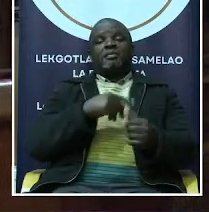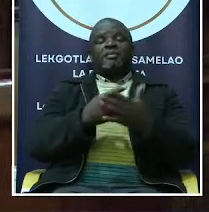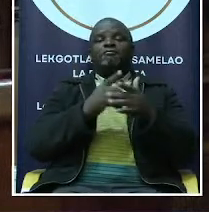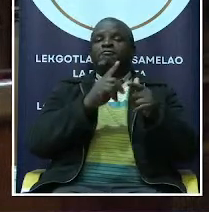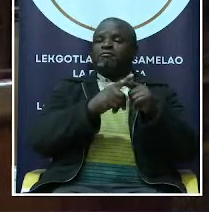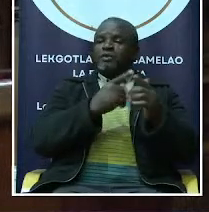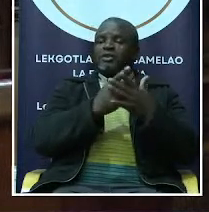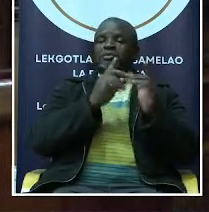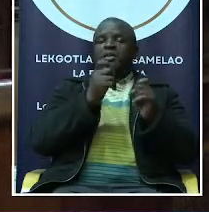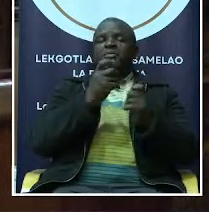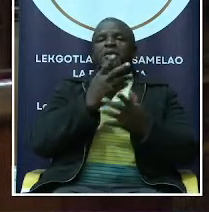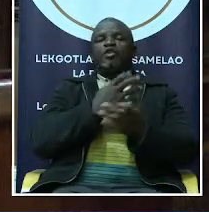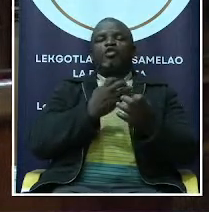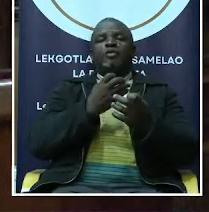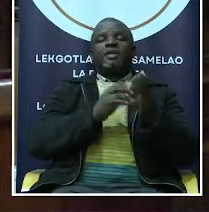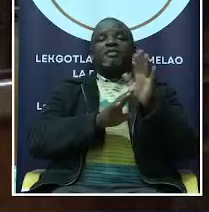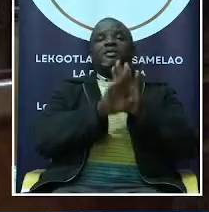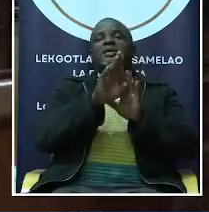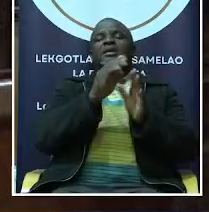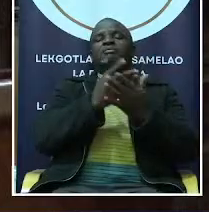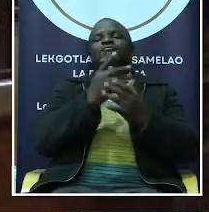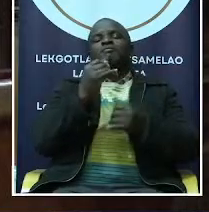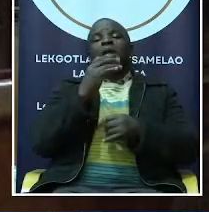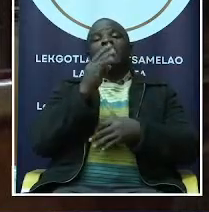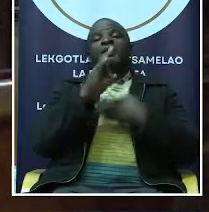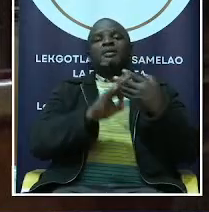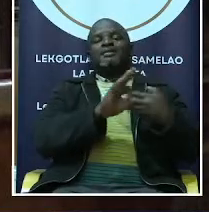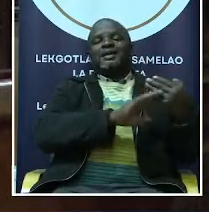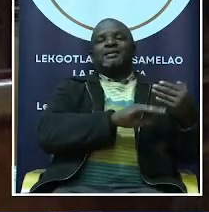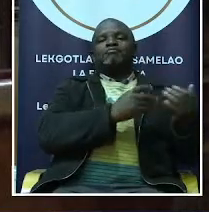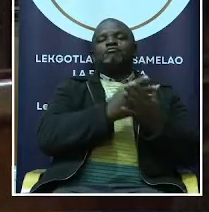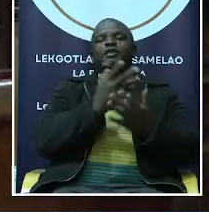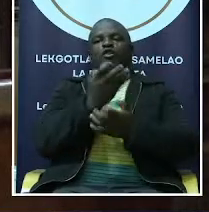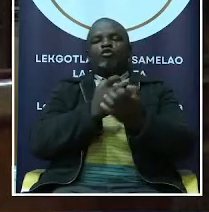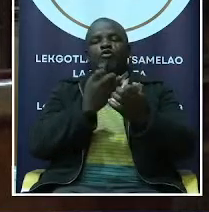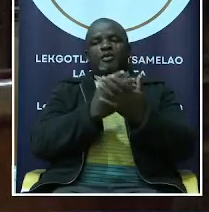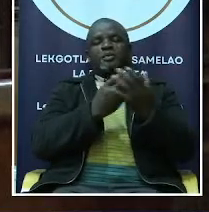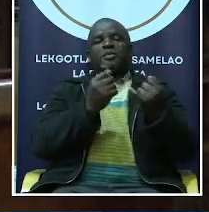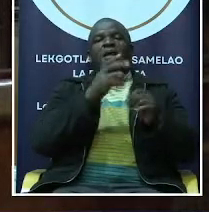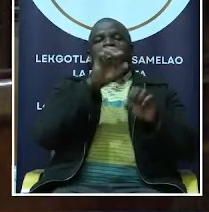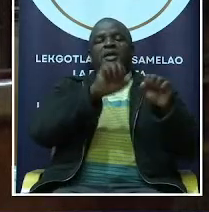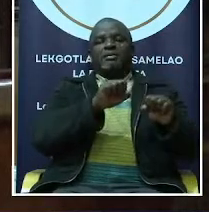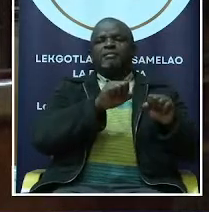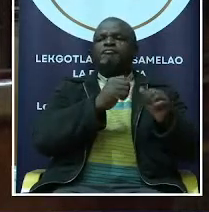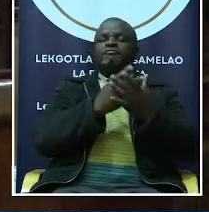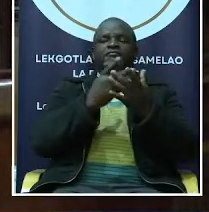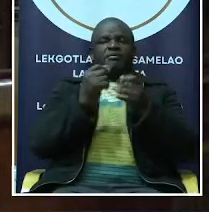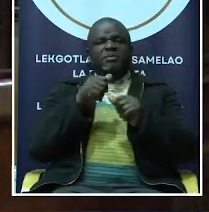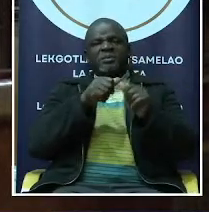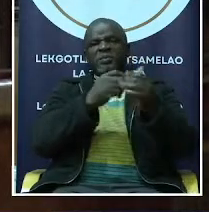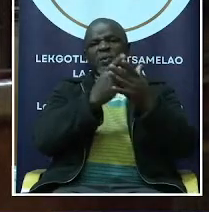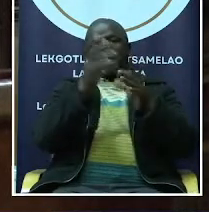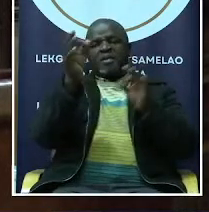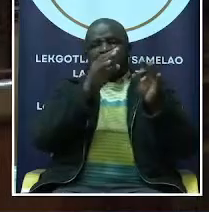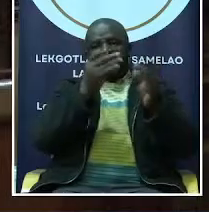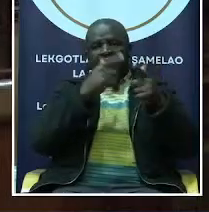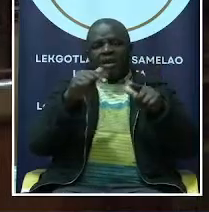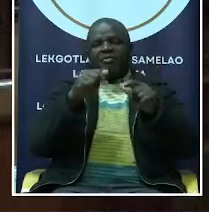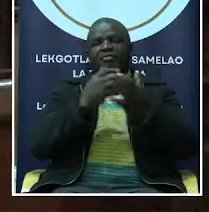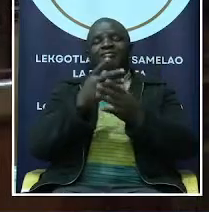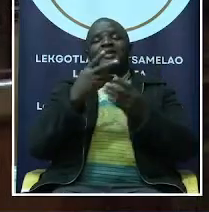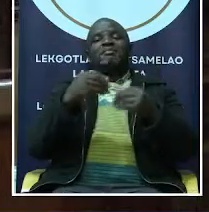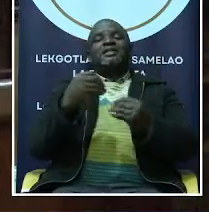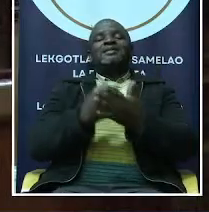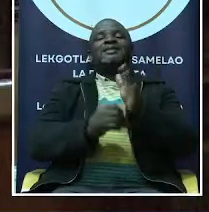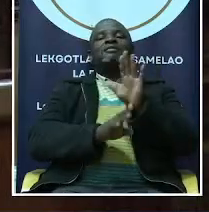Department of Economic Development to publish quarterly youth economic indicators tracking employment, enterprise development, and